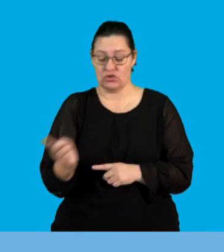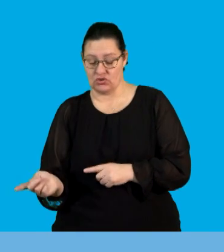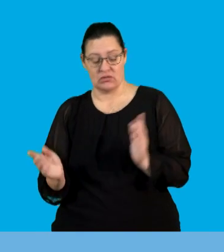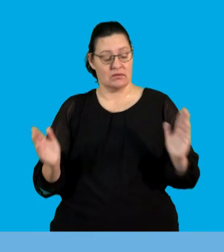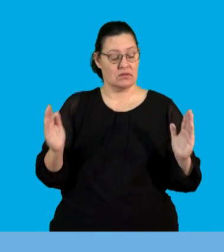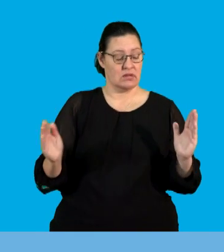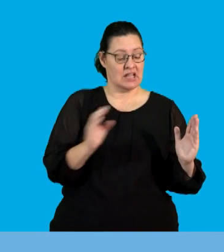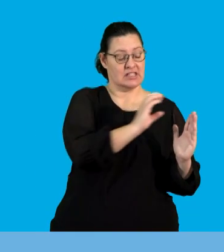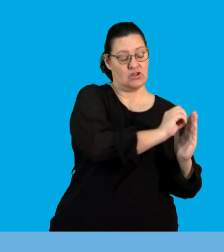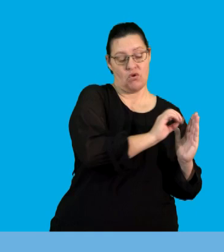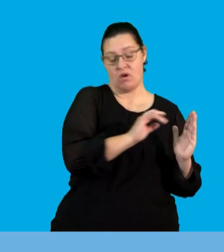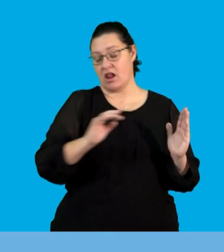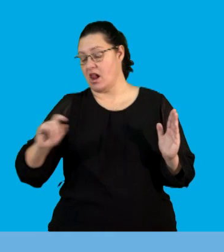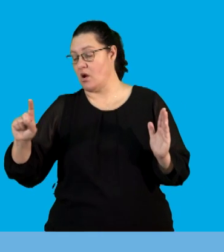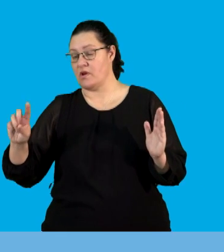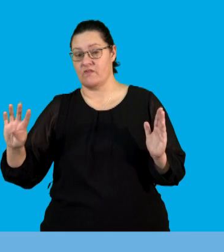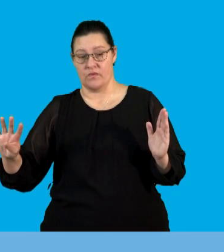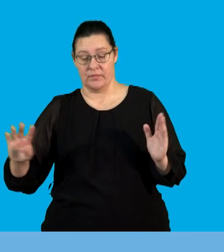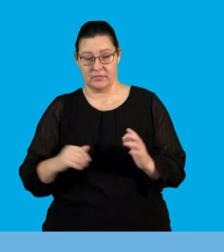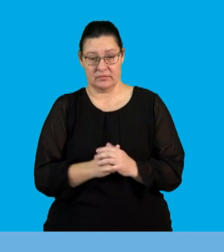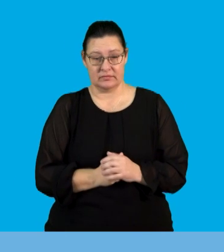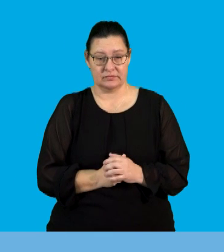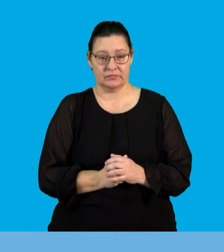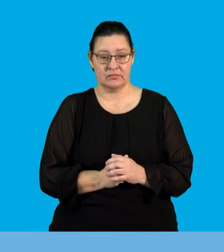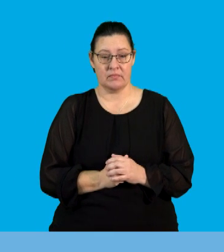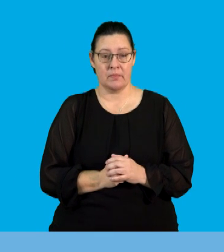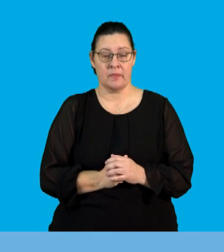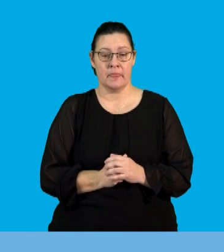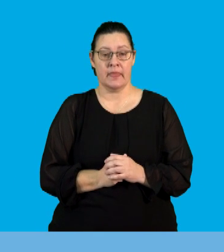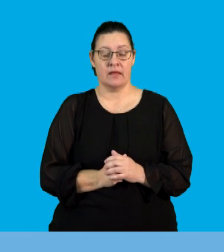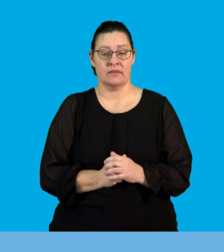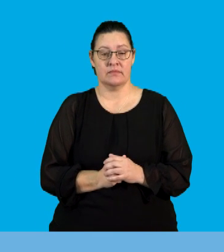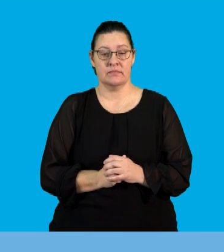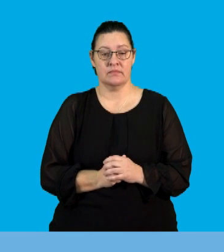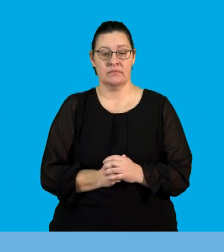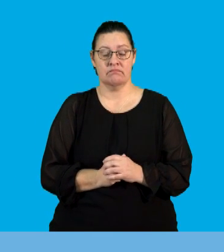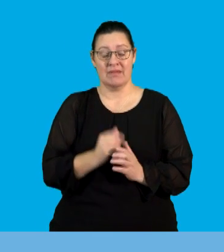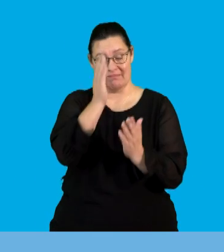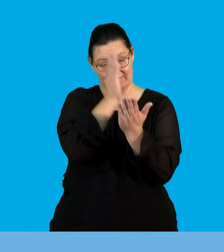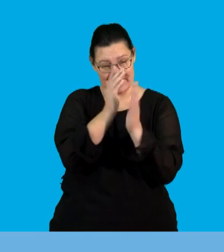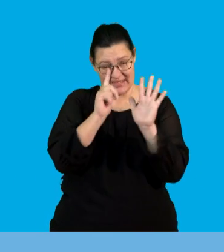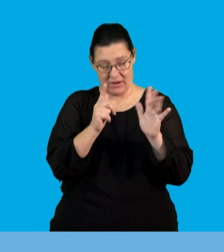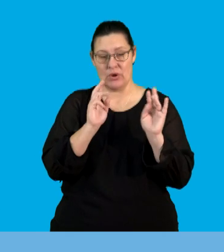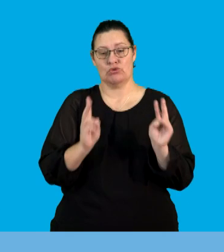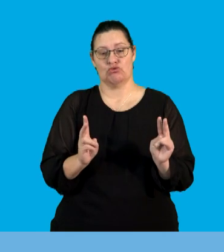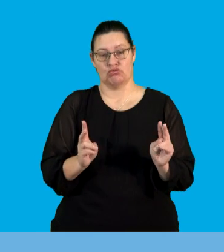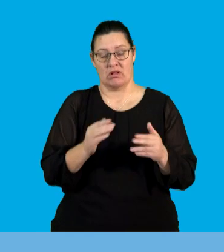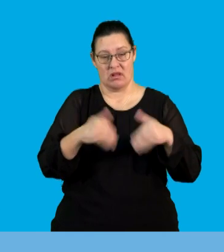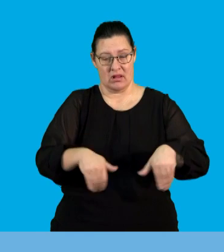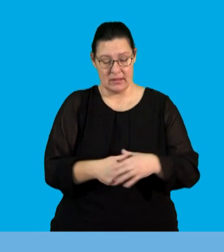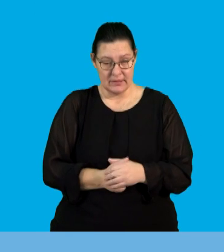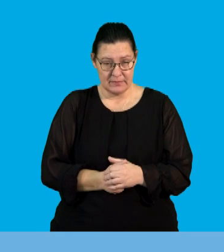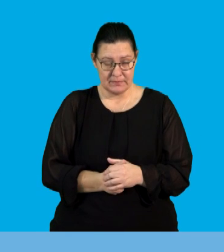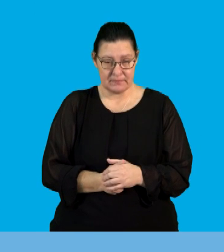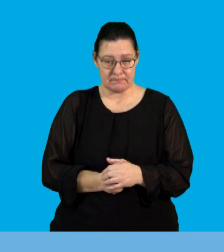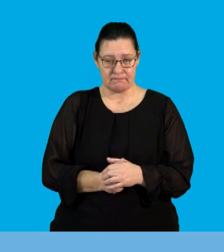0 to 14. So this is what we know, that here it is neutral. So